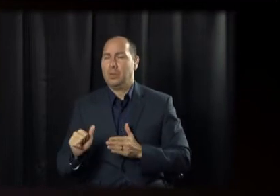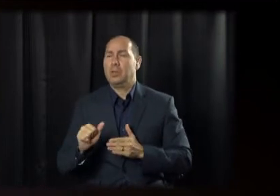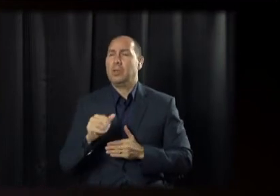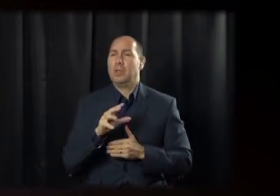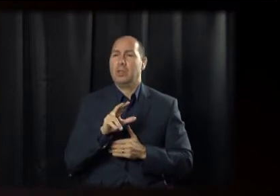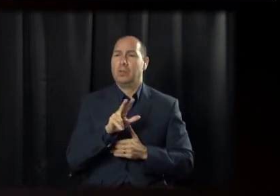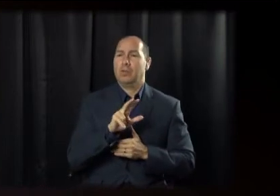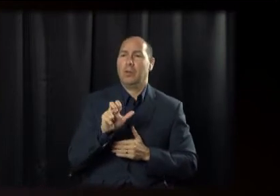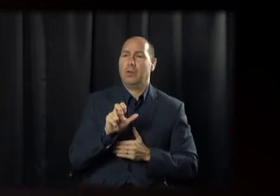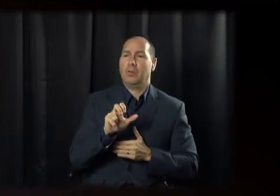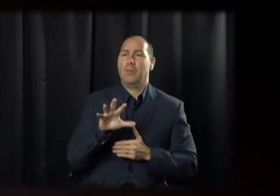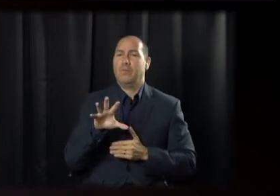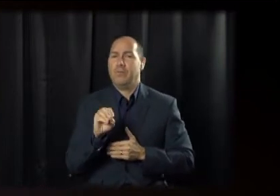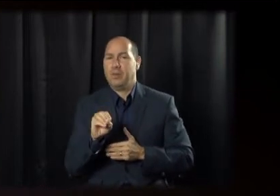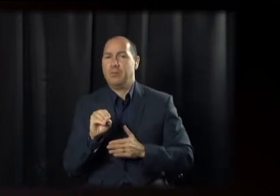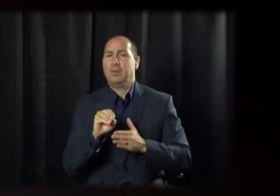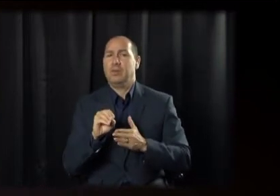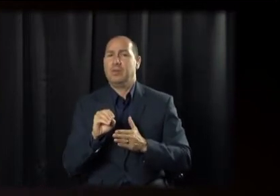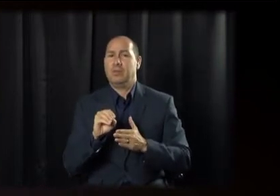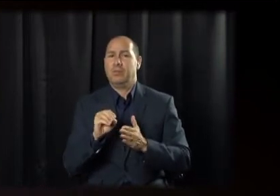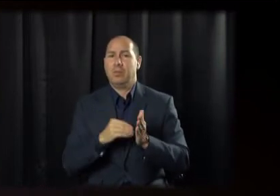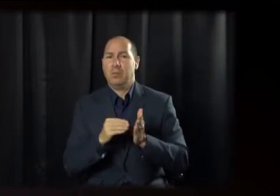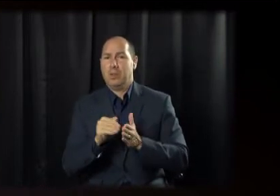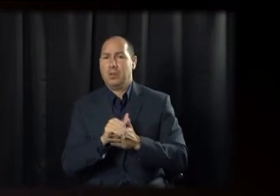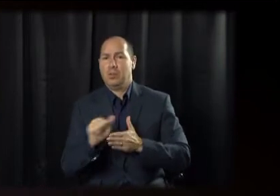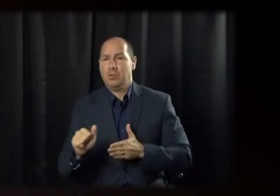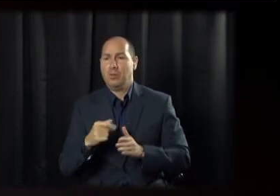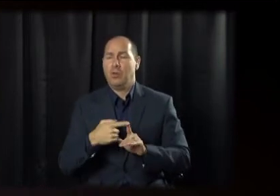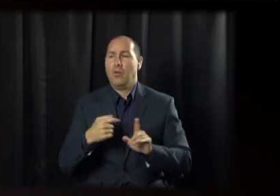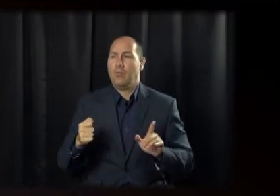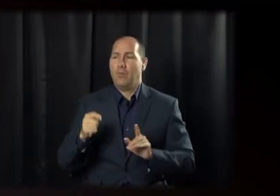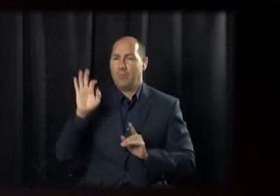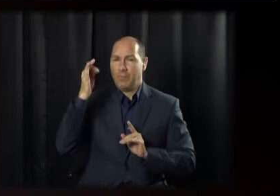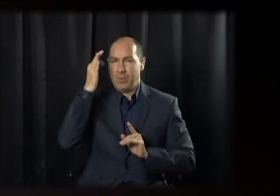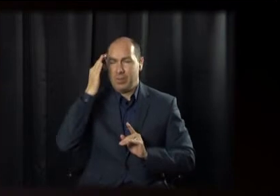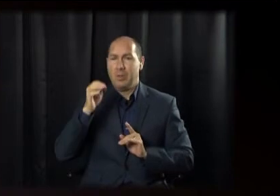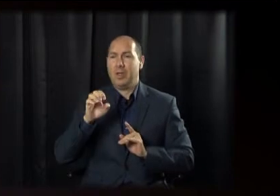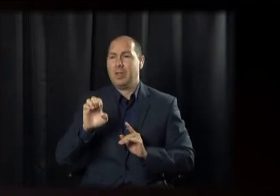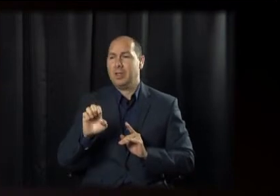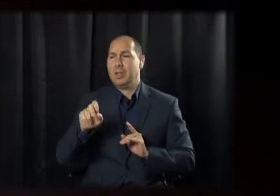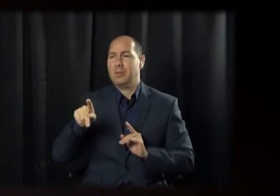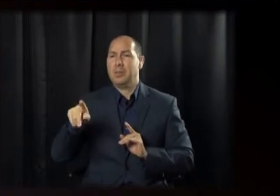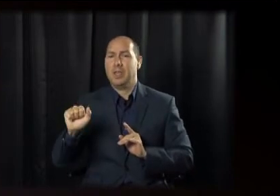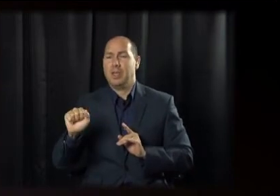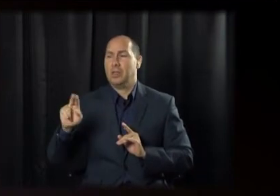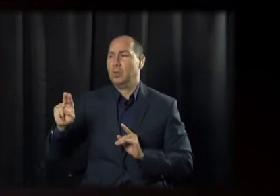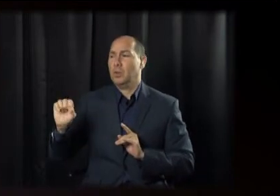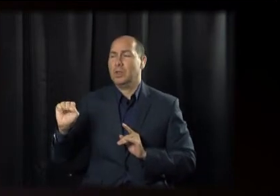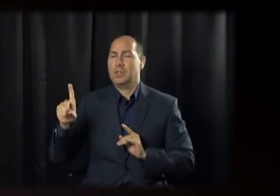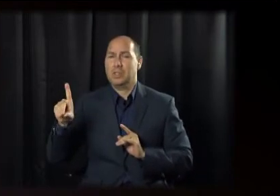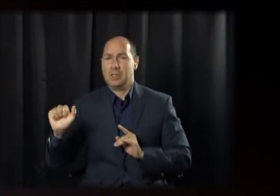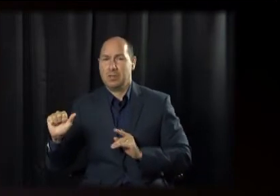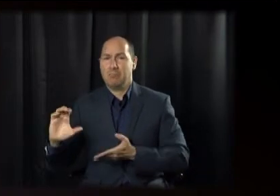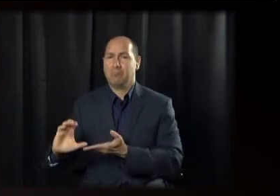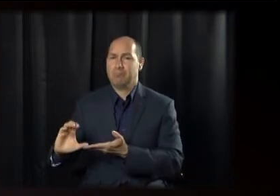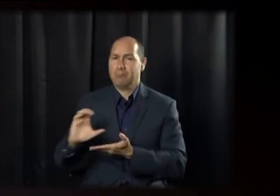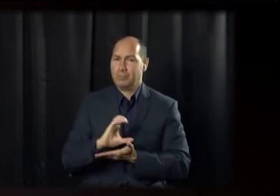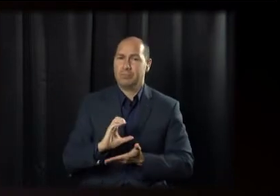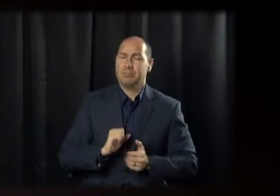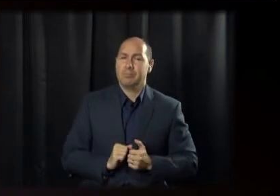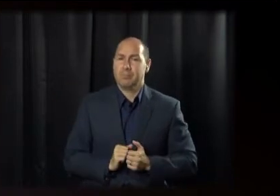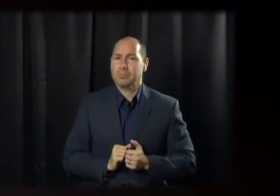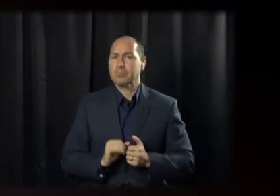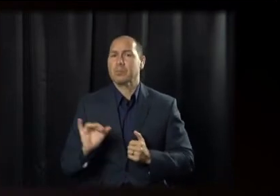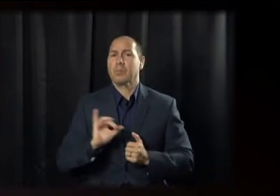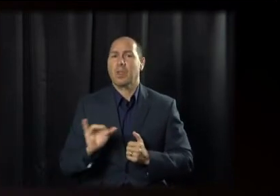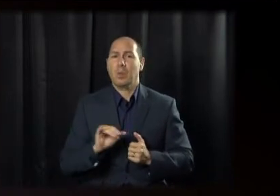in additional funds from the USDA and EPA. Taking advantage of these funds is paramount to repair and rebuild Prasa's